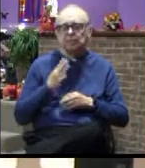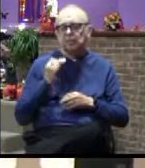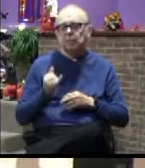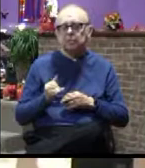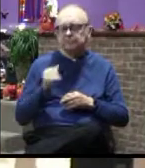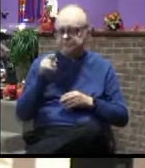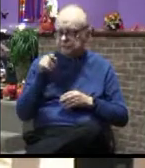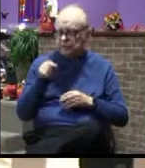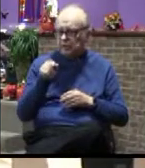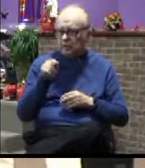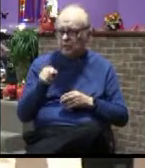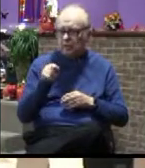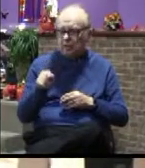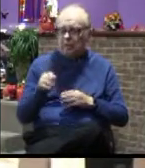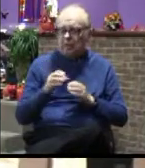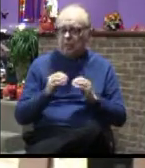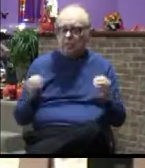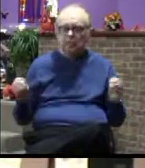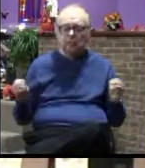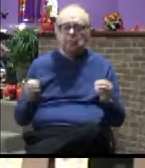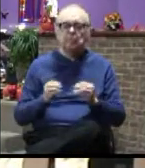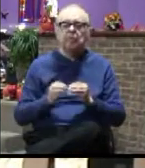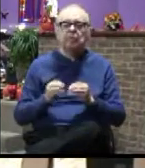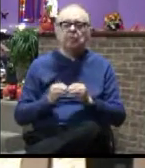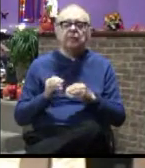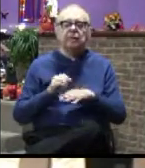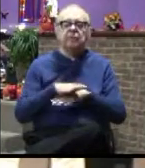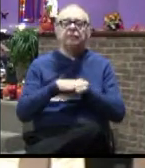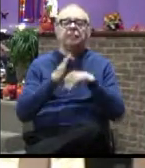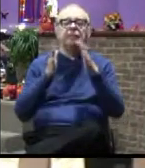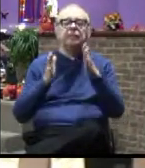Because you are no longer a conniver.